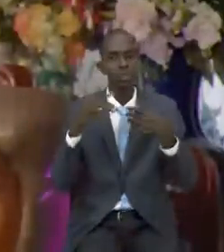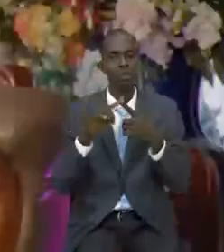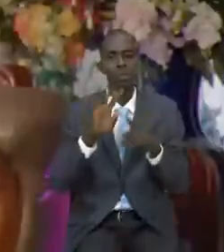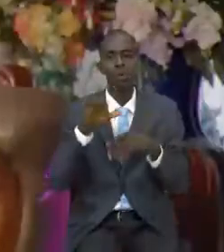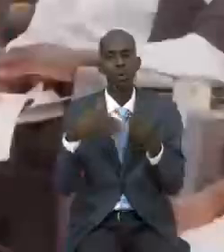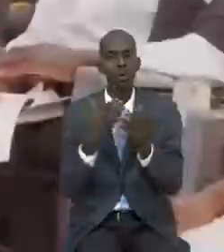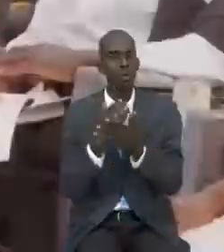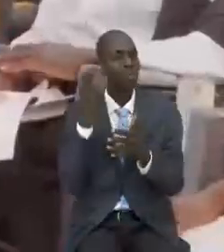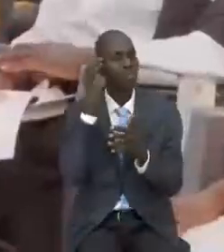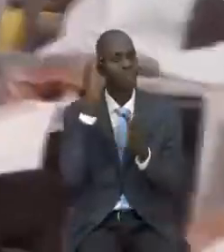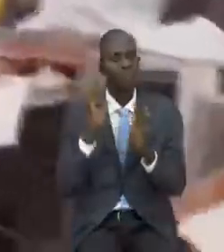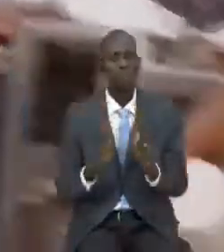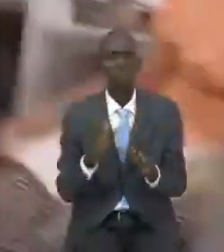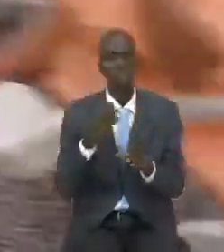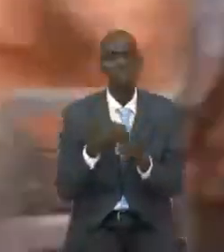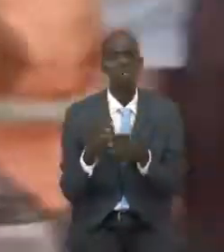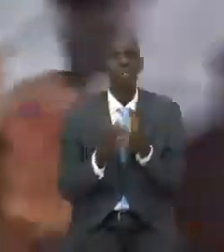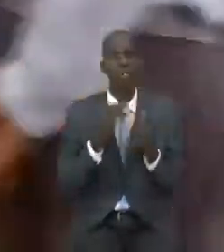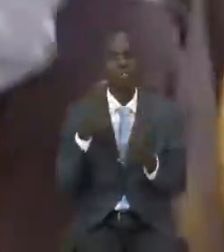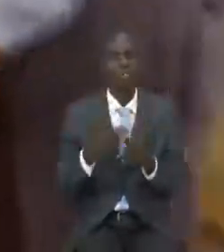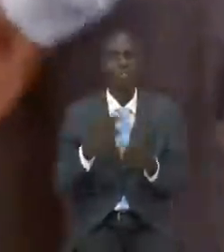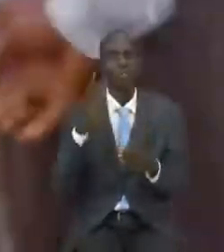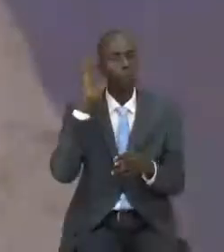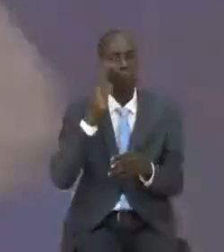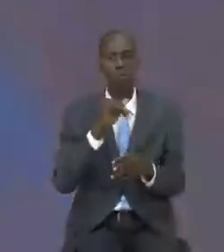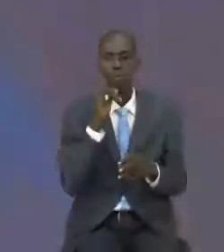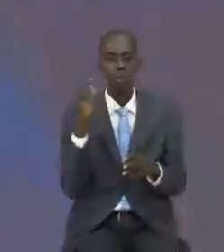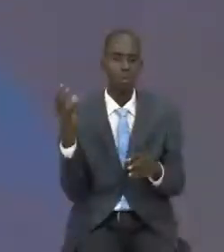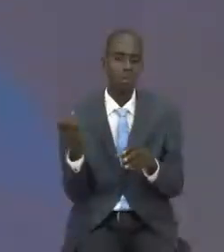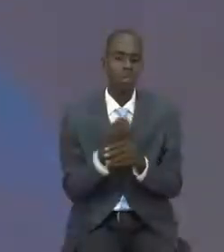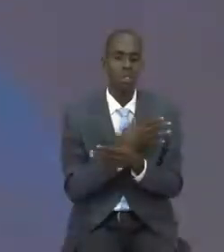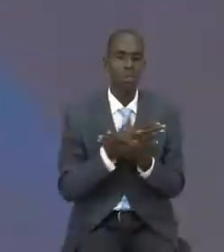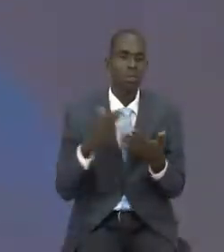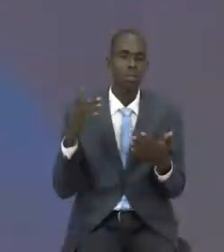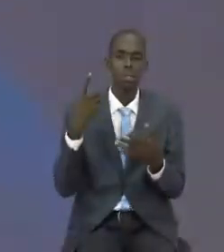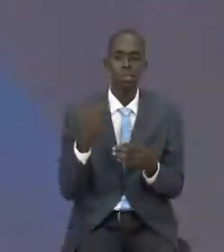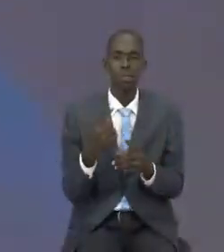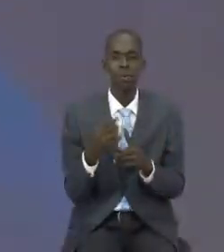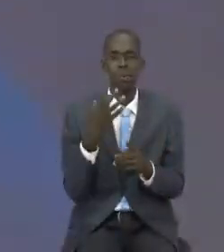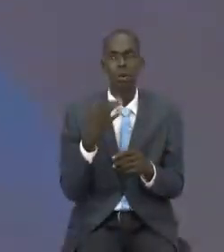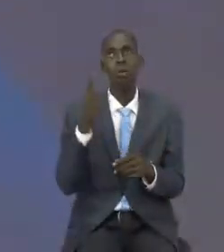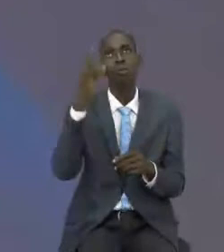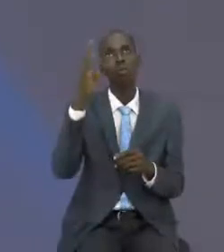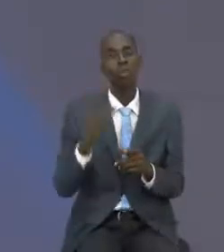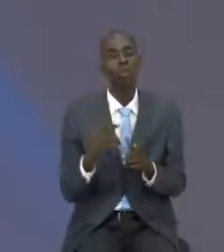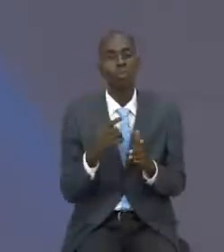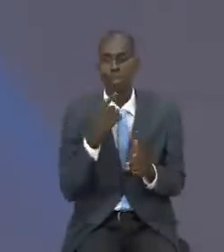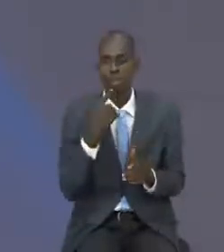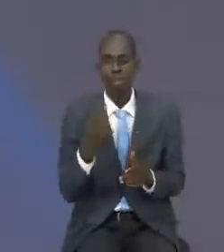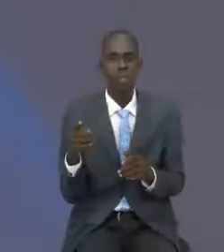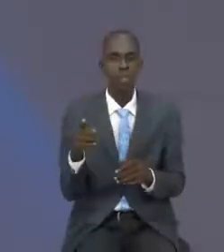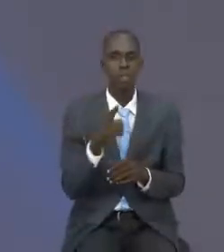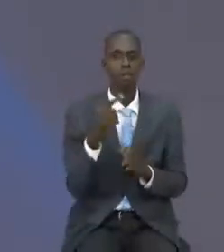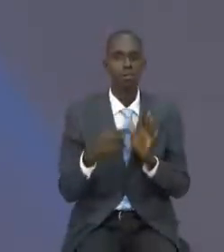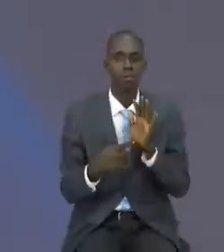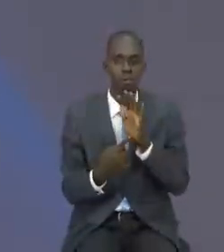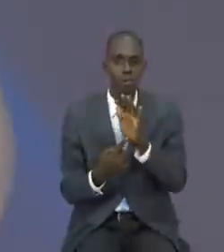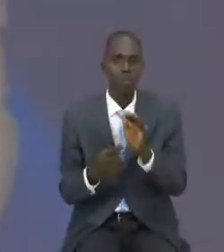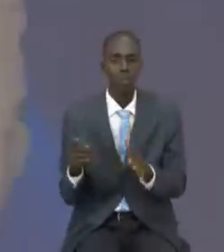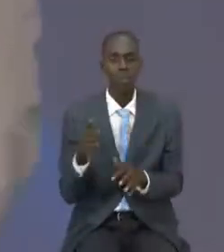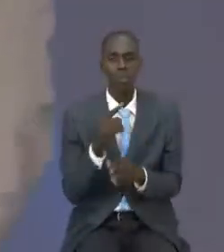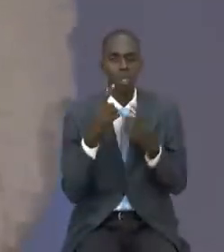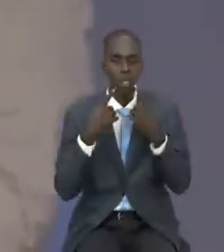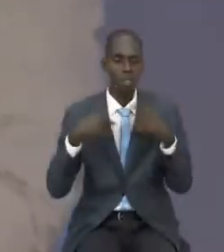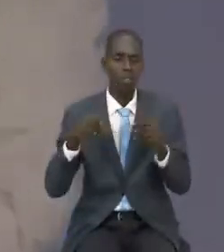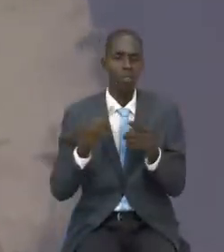hearers. They will not throw the word of God away. You tell them, you show them, you declare to